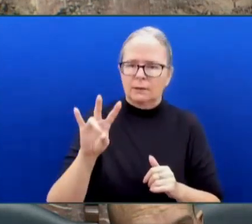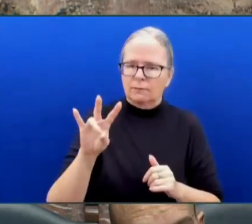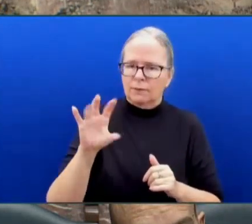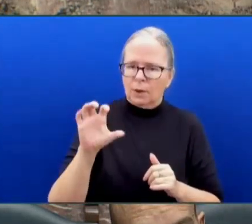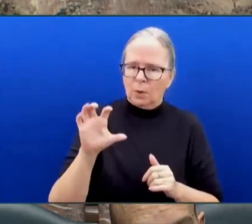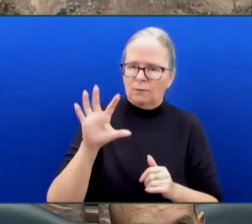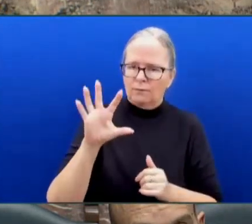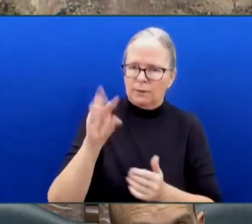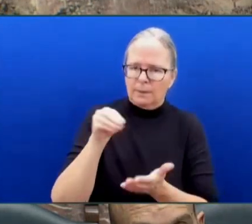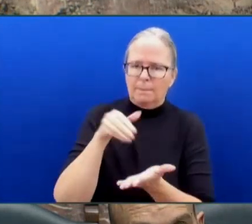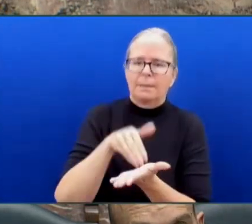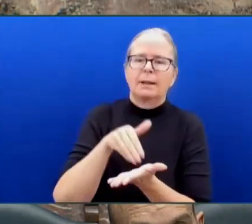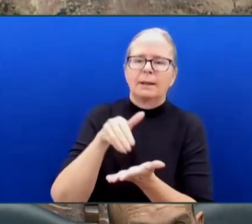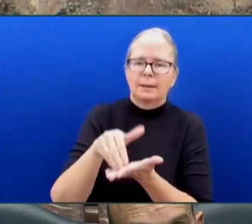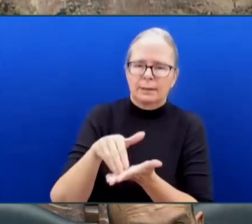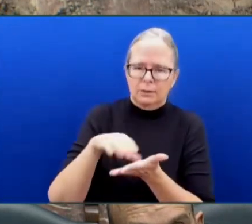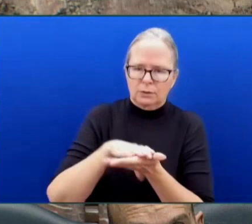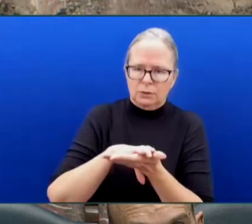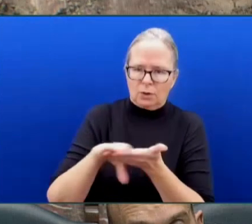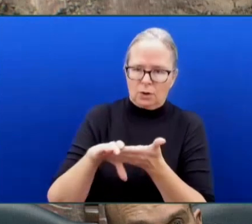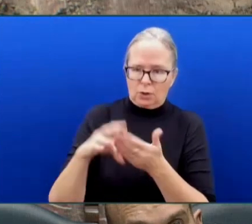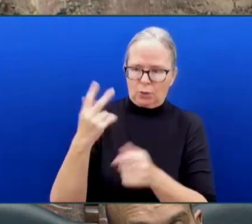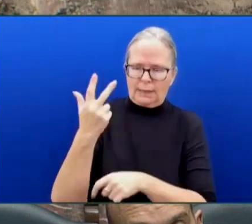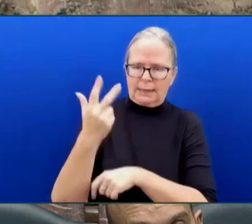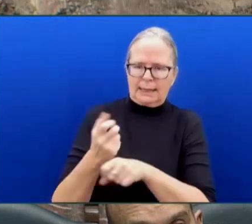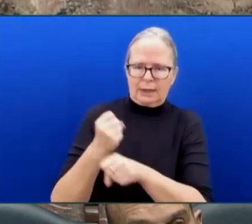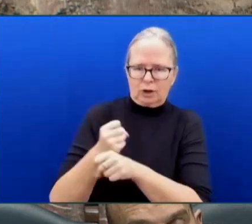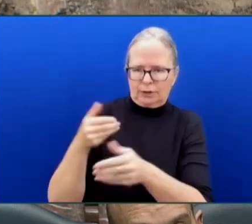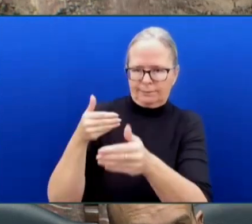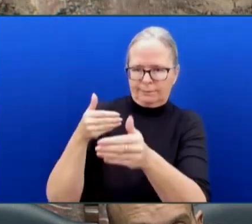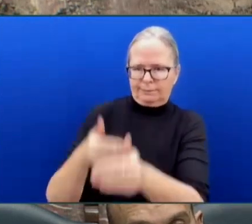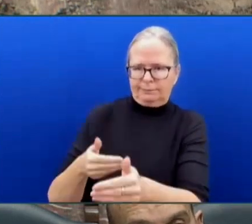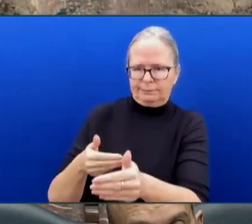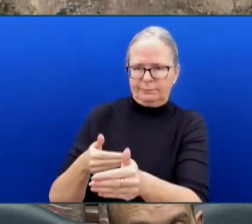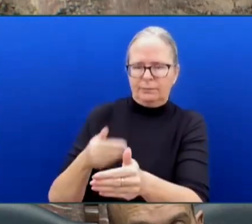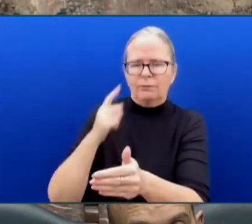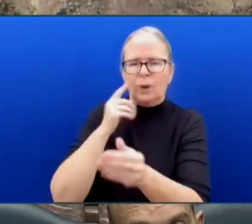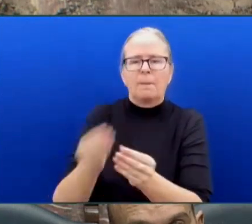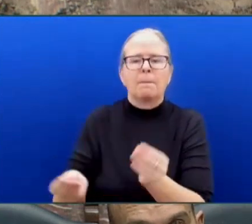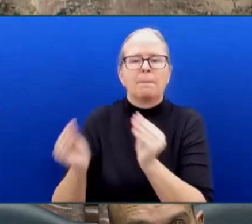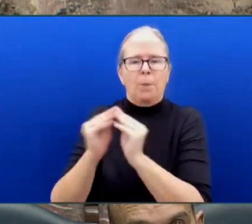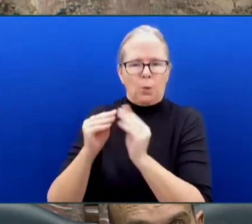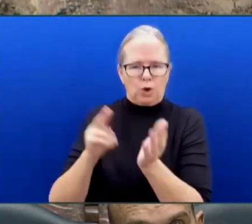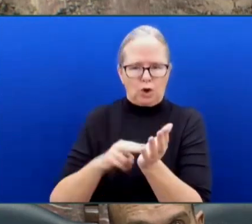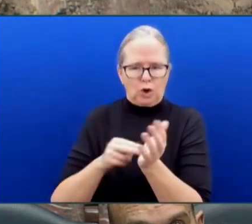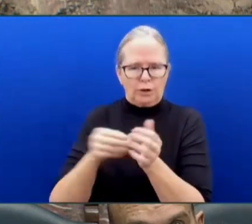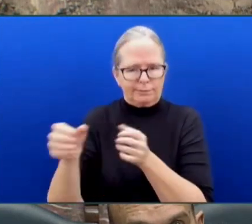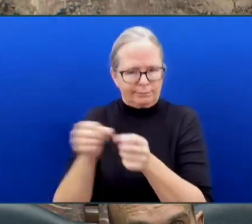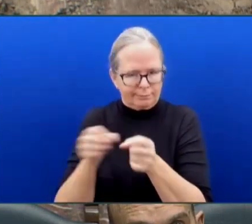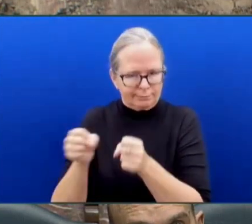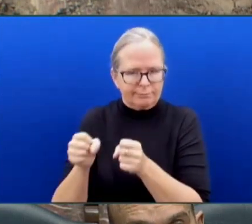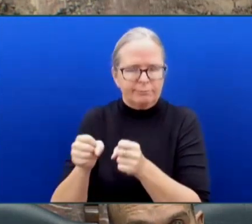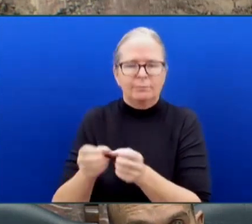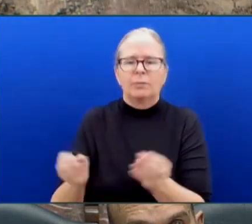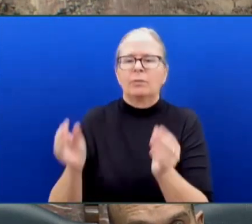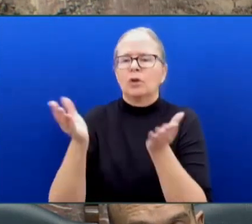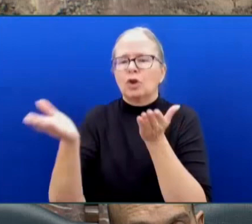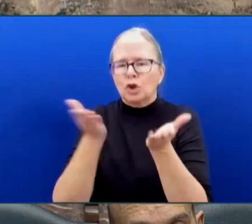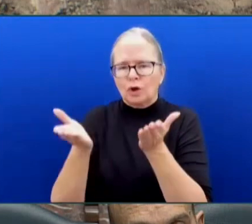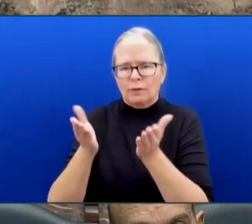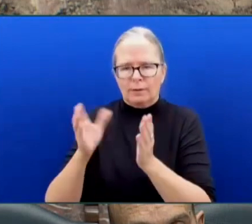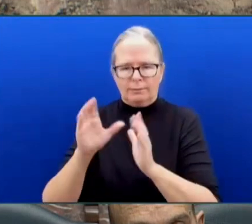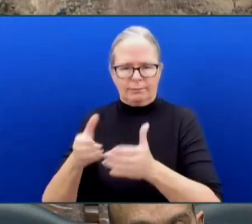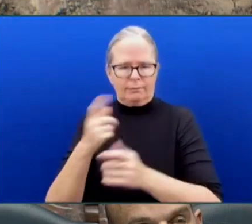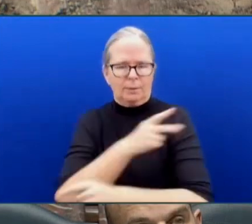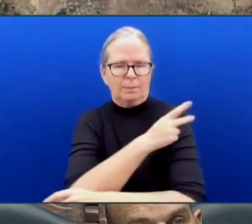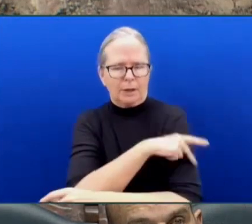in our collective agreement. More funding for nurses, for education, for leadership, more funding for opportunities for laddering in